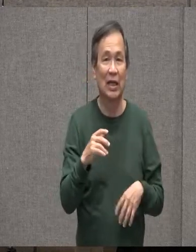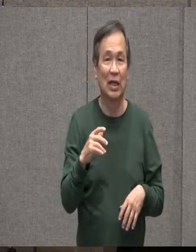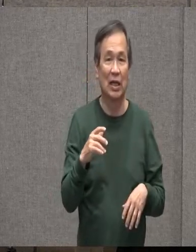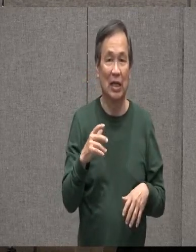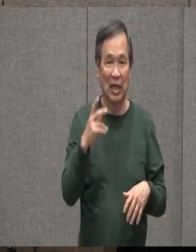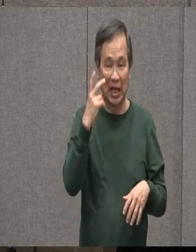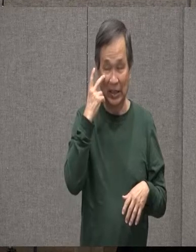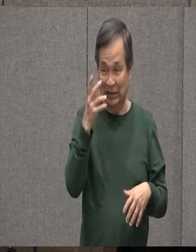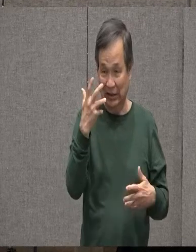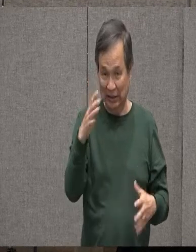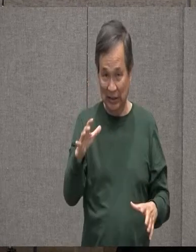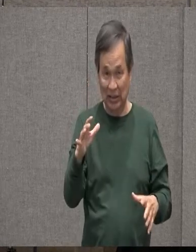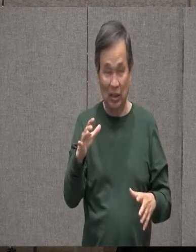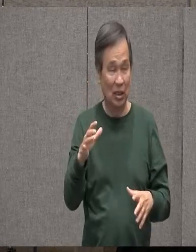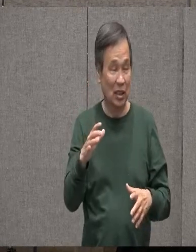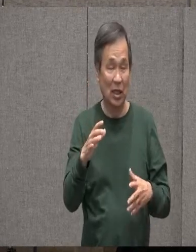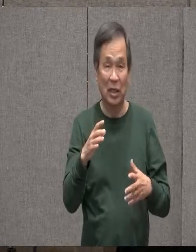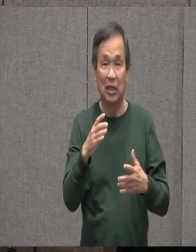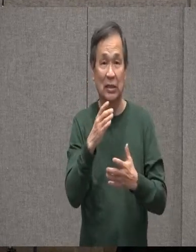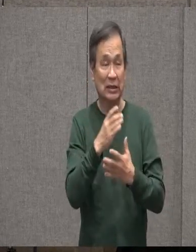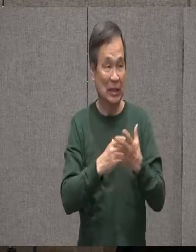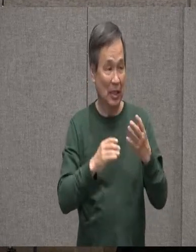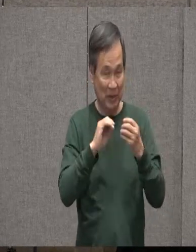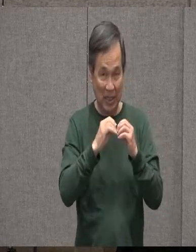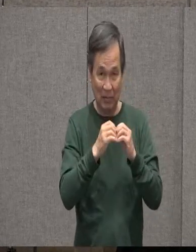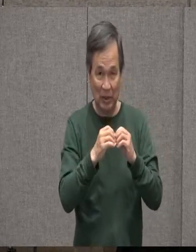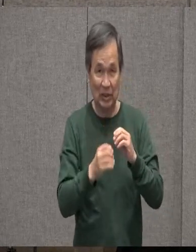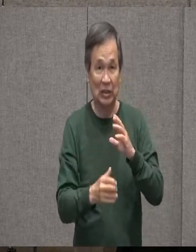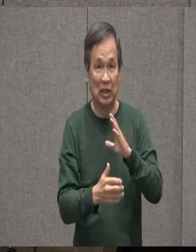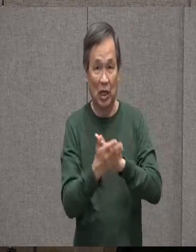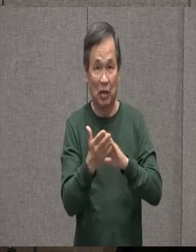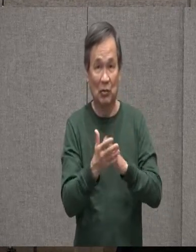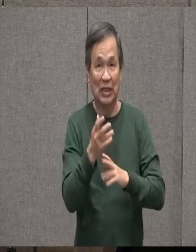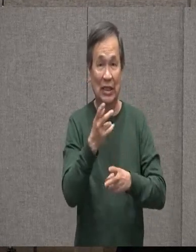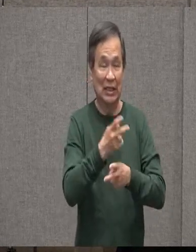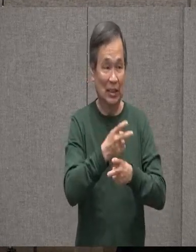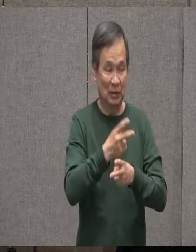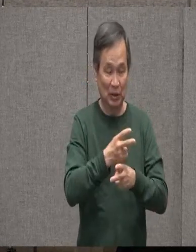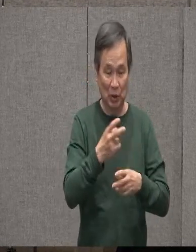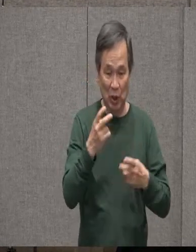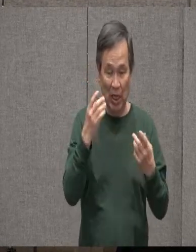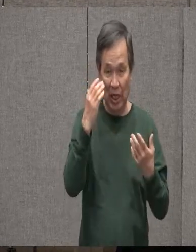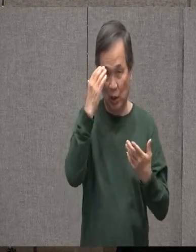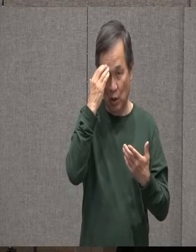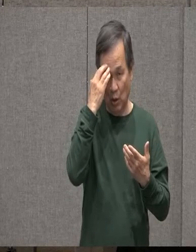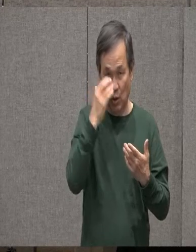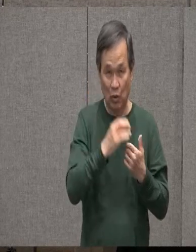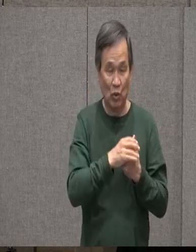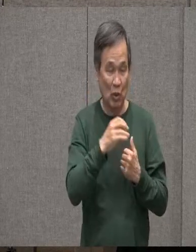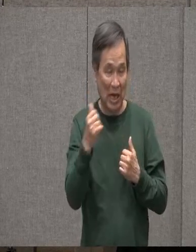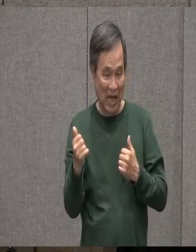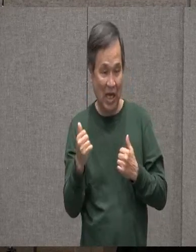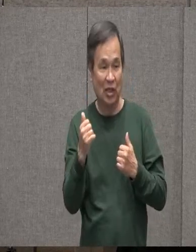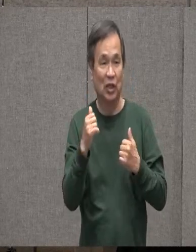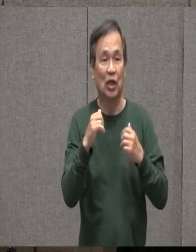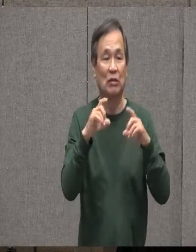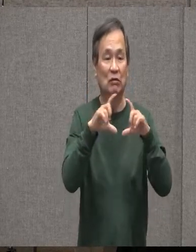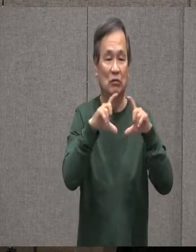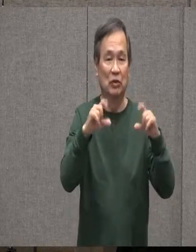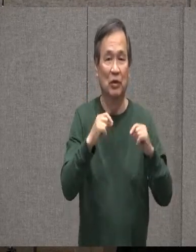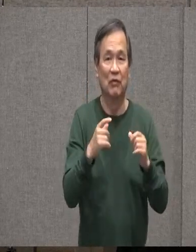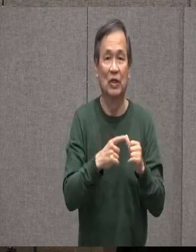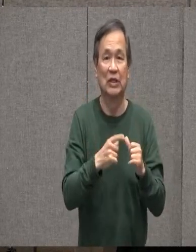times the 2, because that's the operation that I'm asking to use. The 3 times the 2 is going to be the only thing that can make the 6. So I